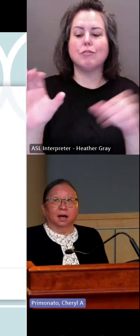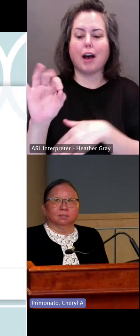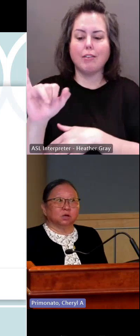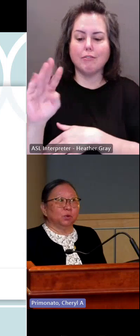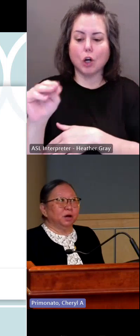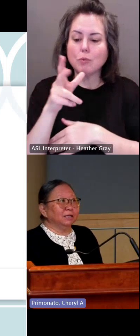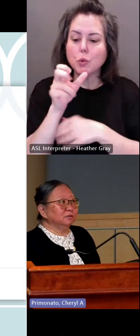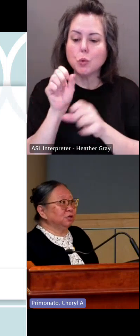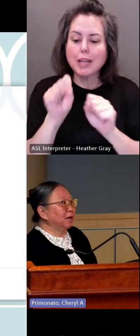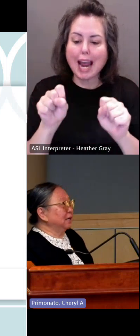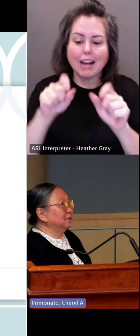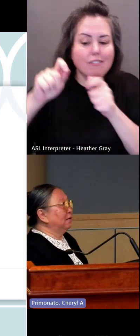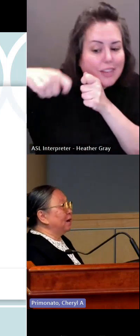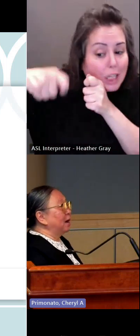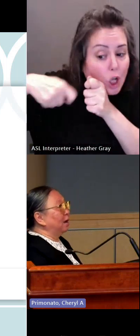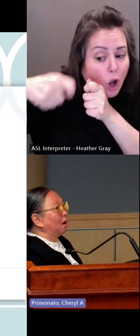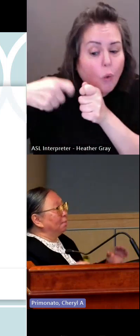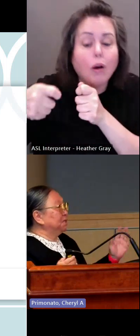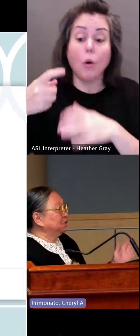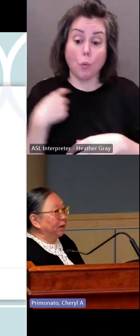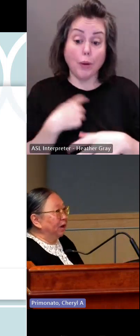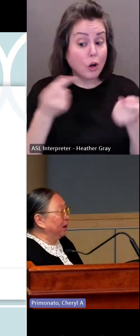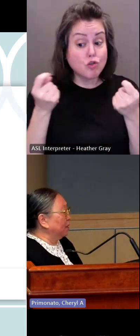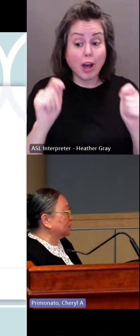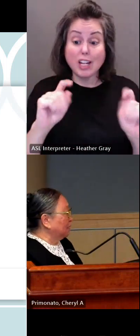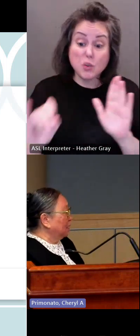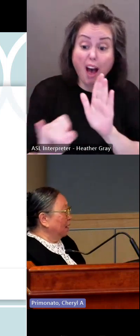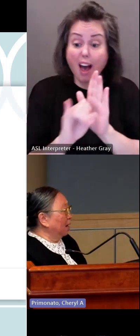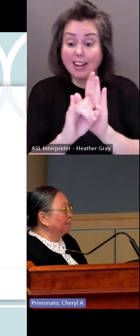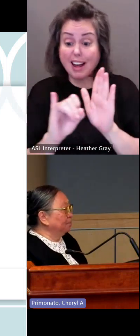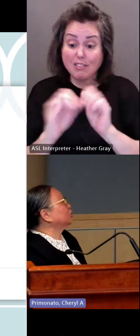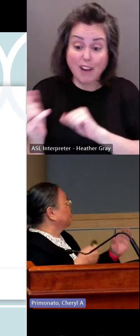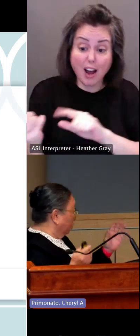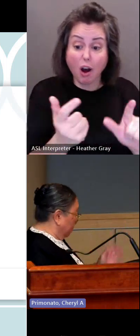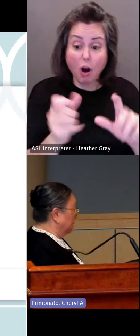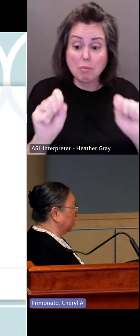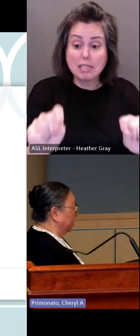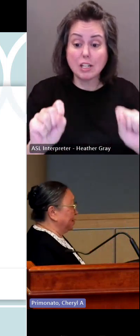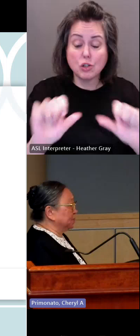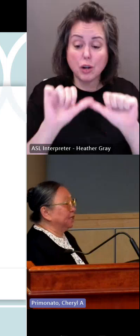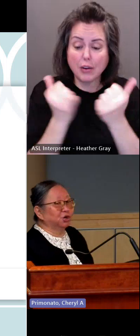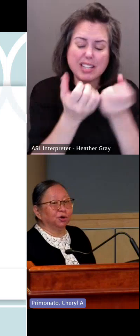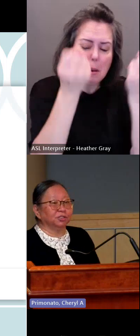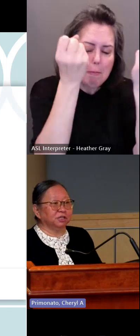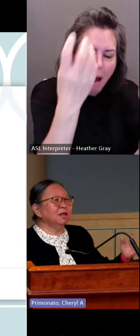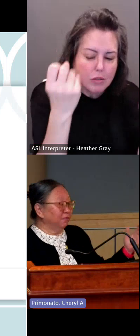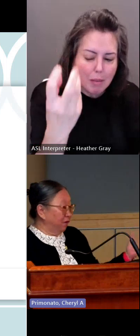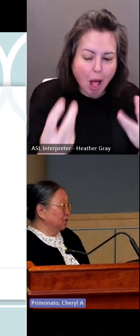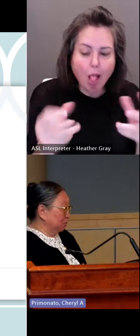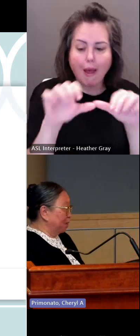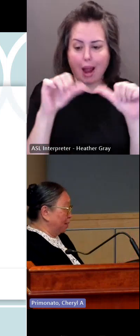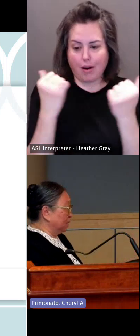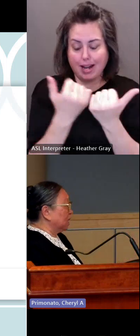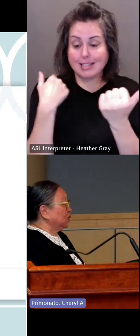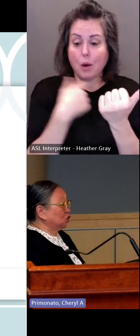videos. So we are trying to identify all potential areas, multiple